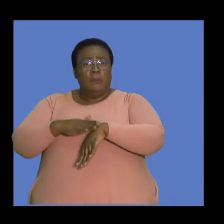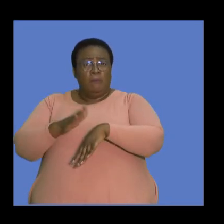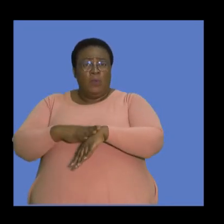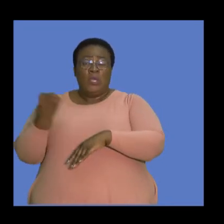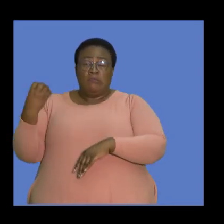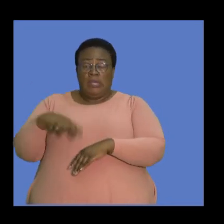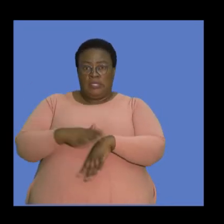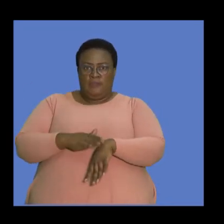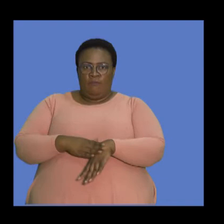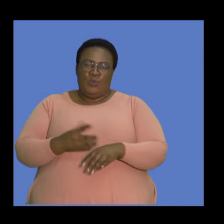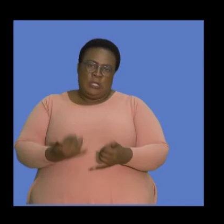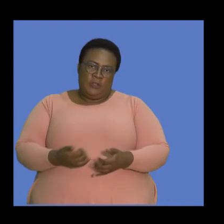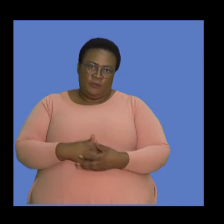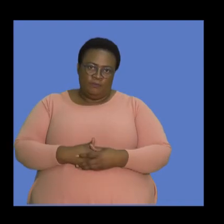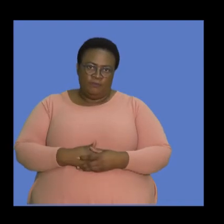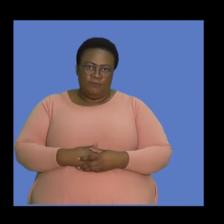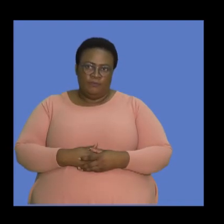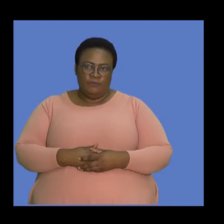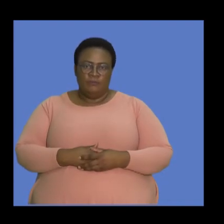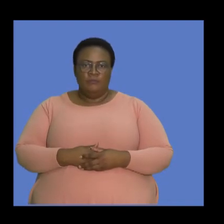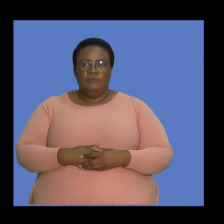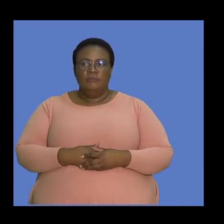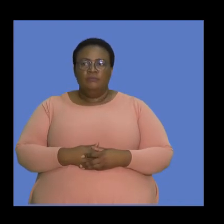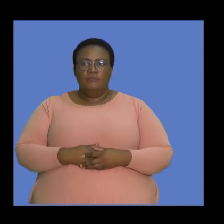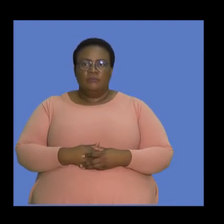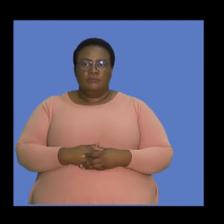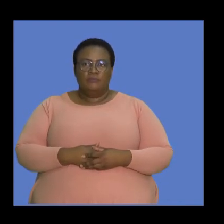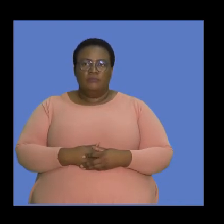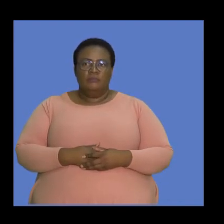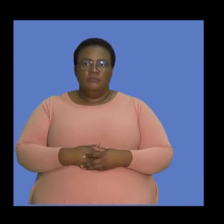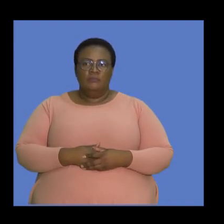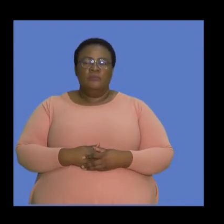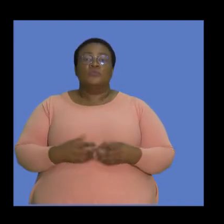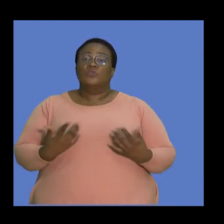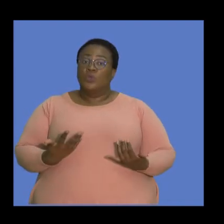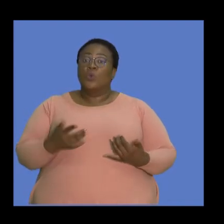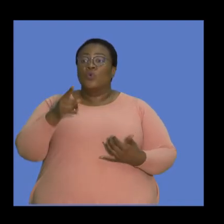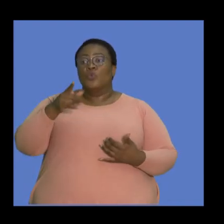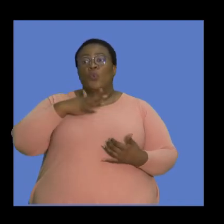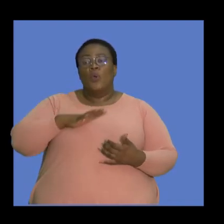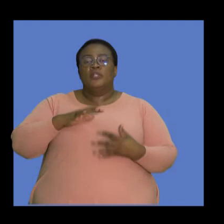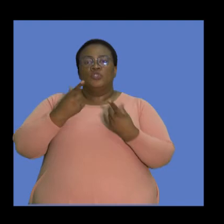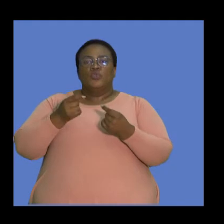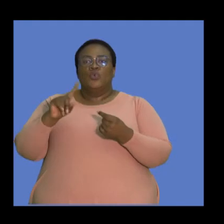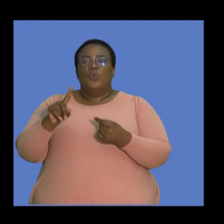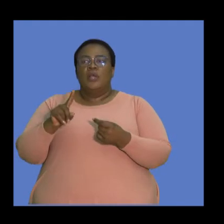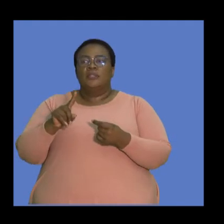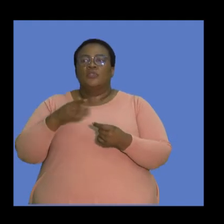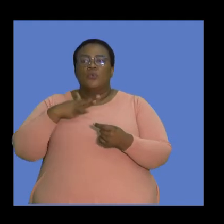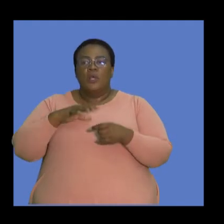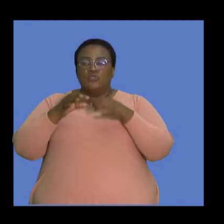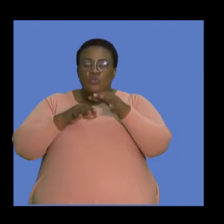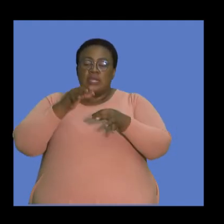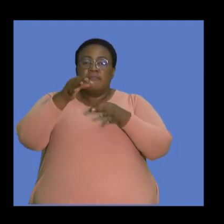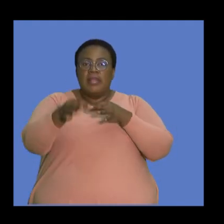with is quite very drastic. Now, what you then would want to do is you would want to replace